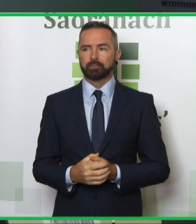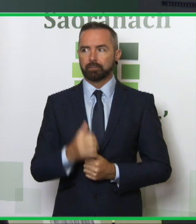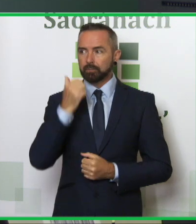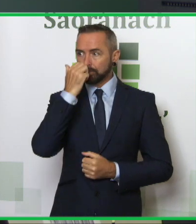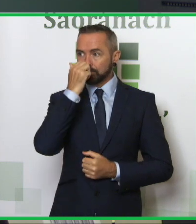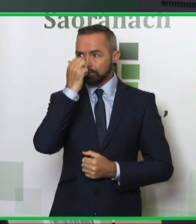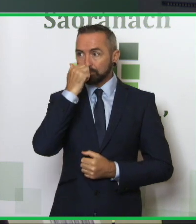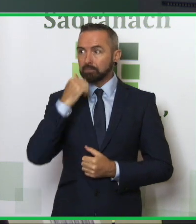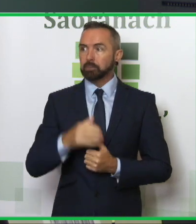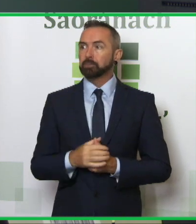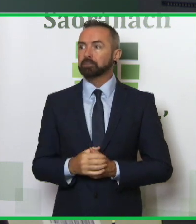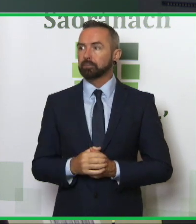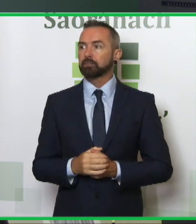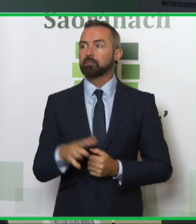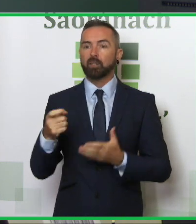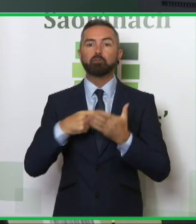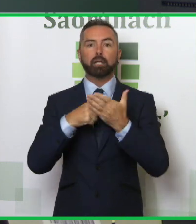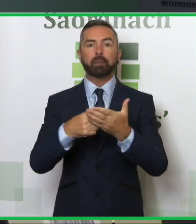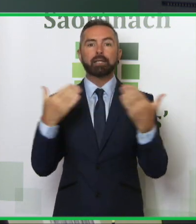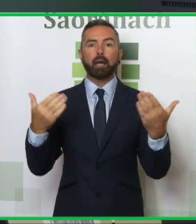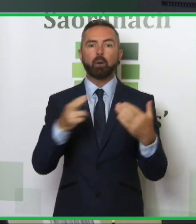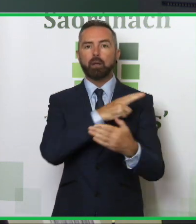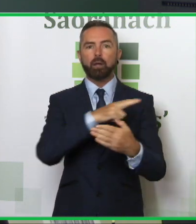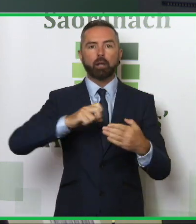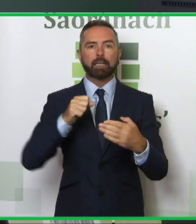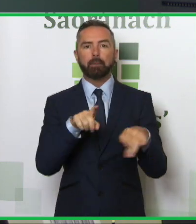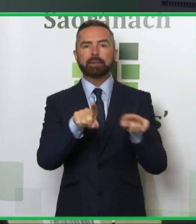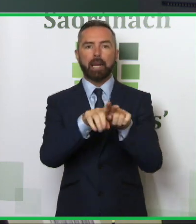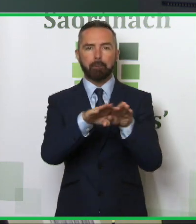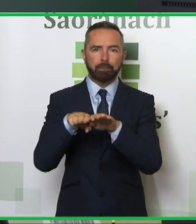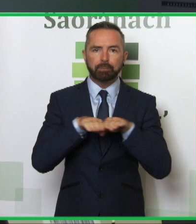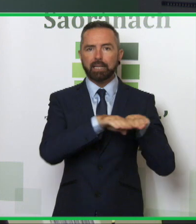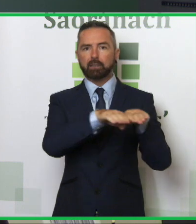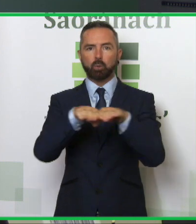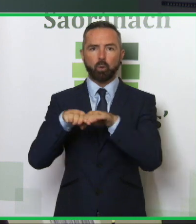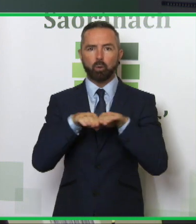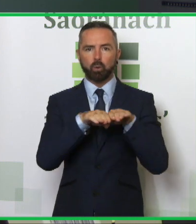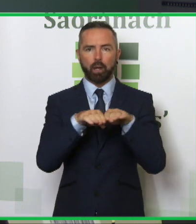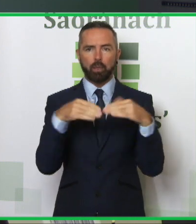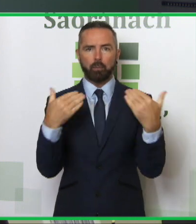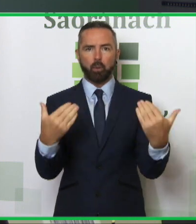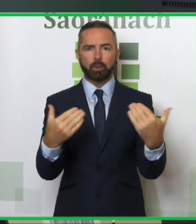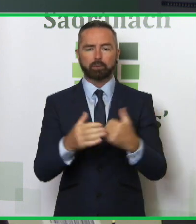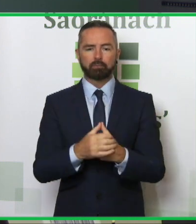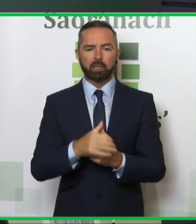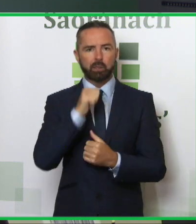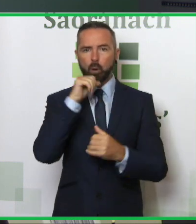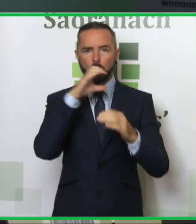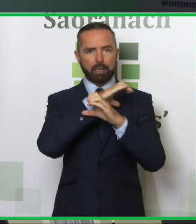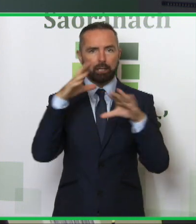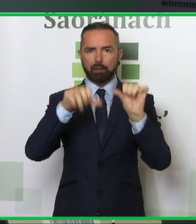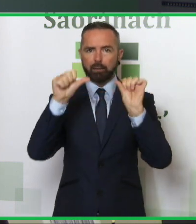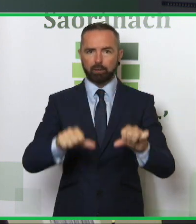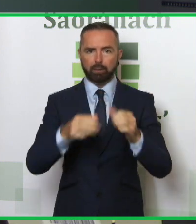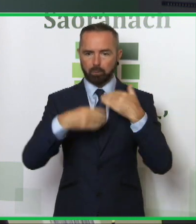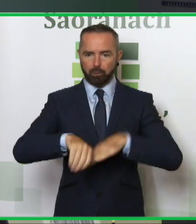So the recommendation is not to retain the status quo at the moment. We've no clear consensus for that. We'll